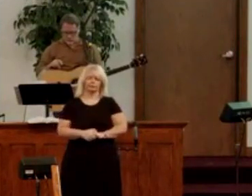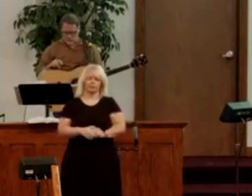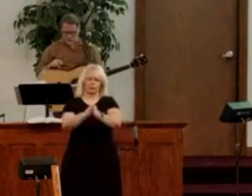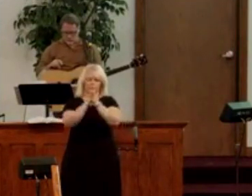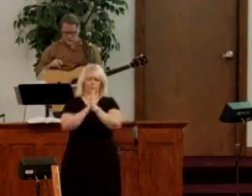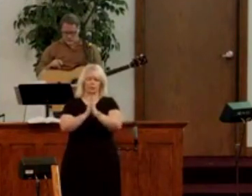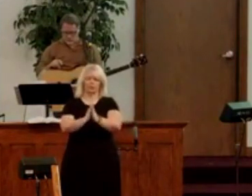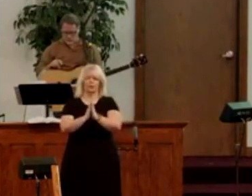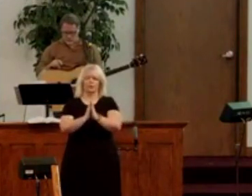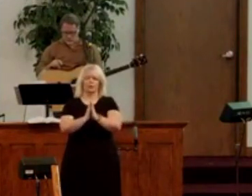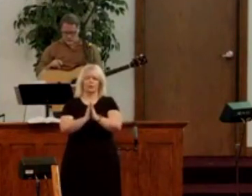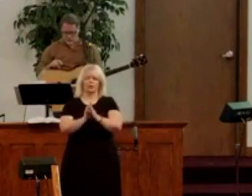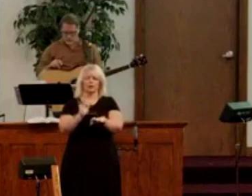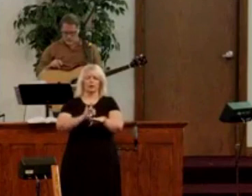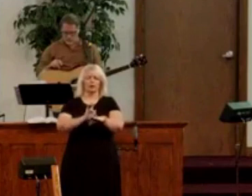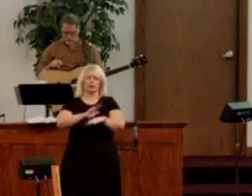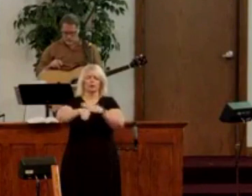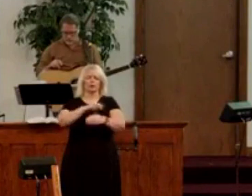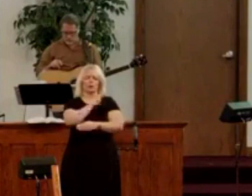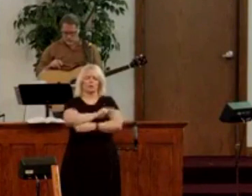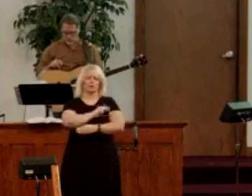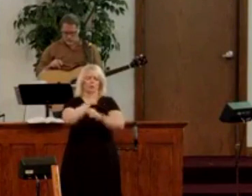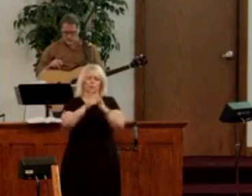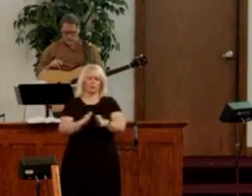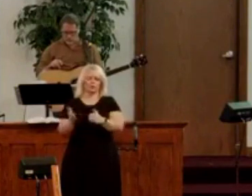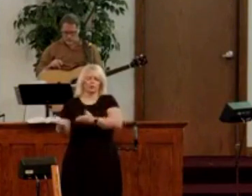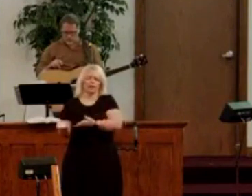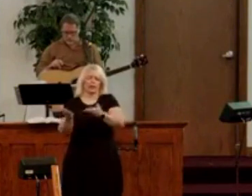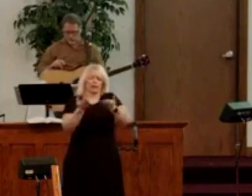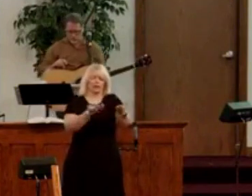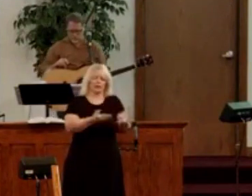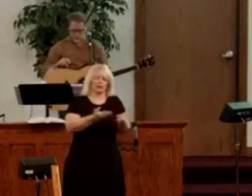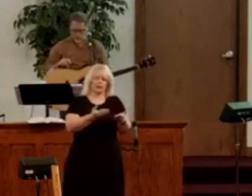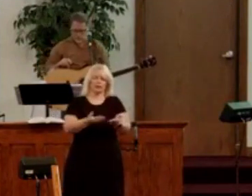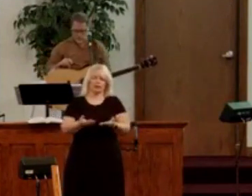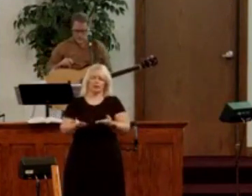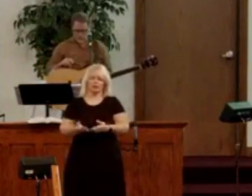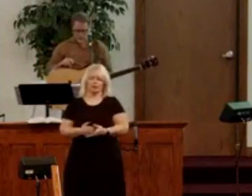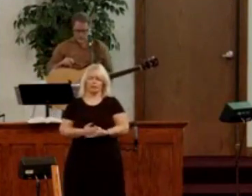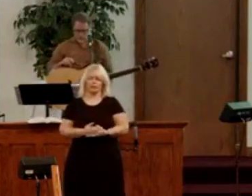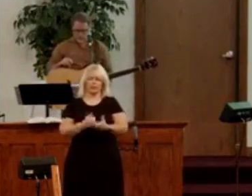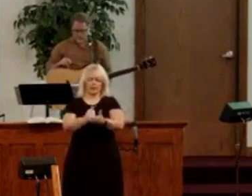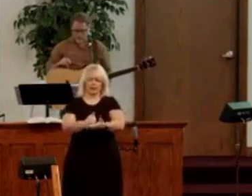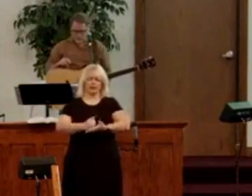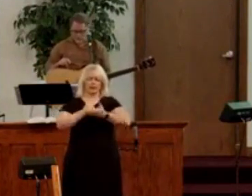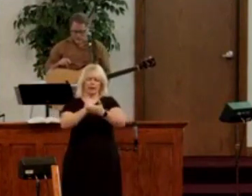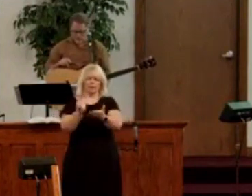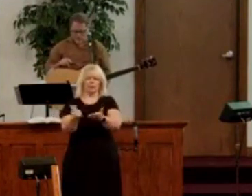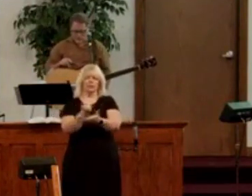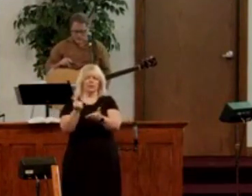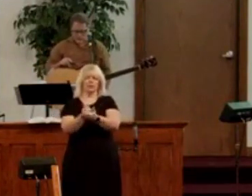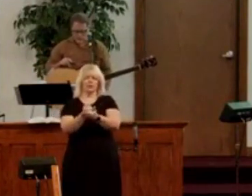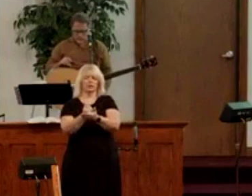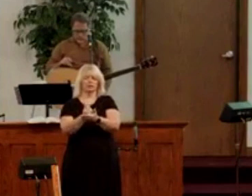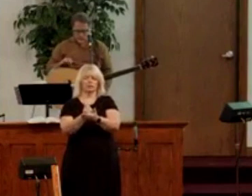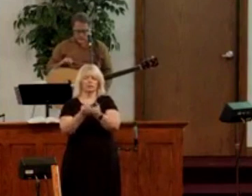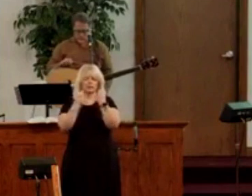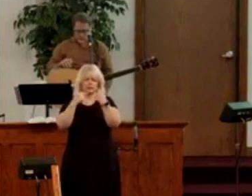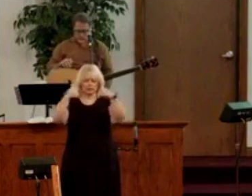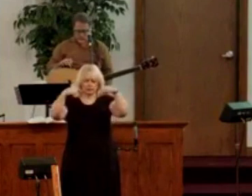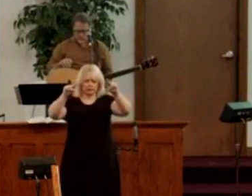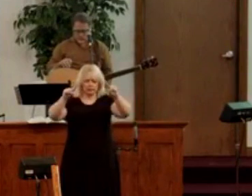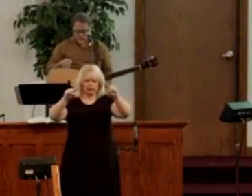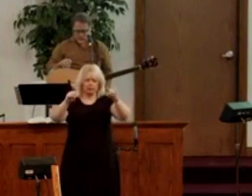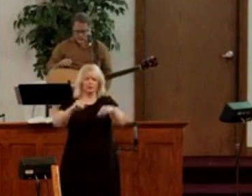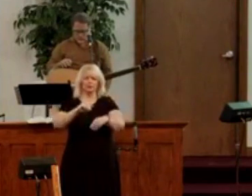you'd be with all of our missionaries, and we pray that you would carry them along and bring fruit, that the gospel would go forth. We pray for our